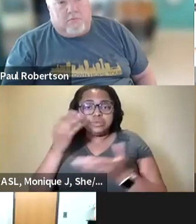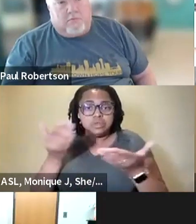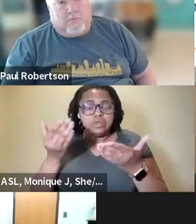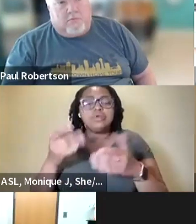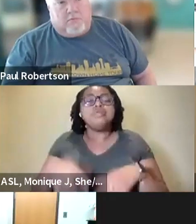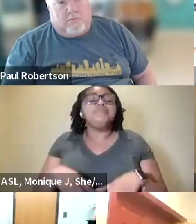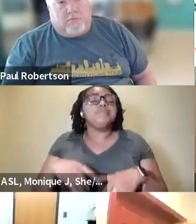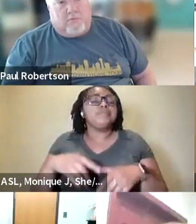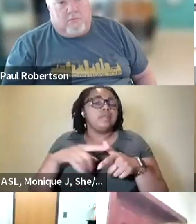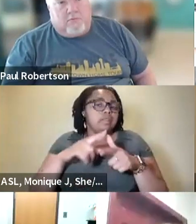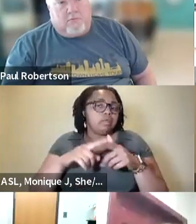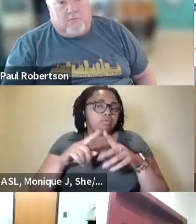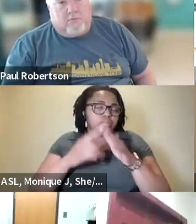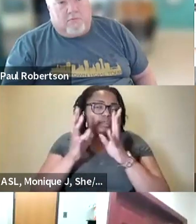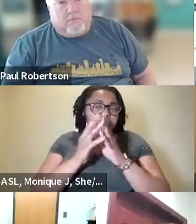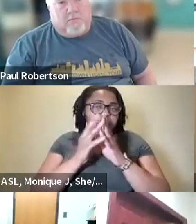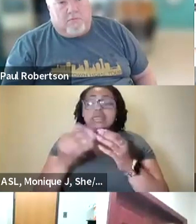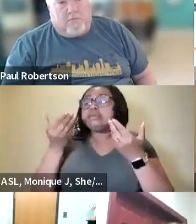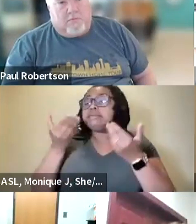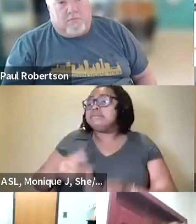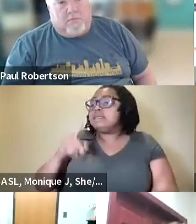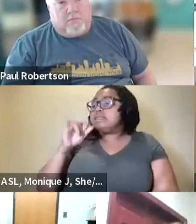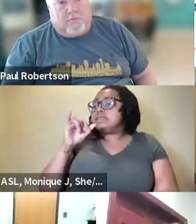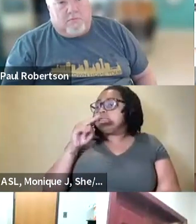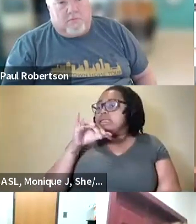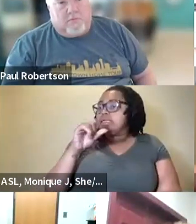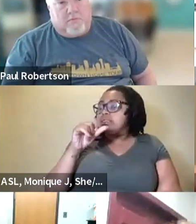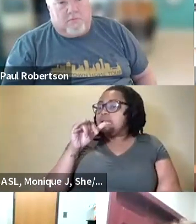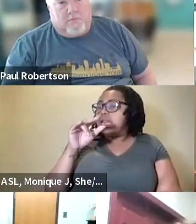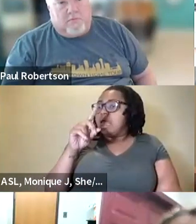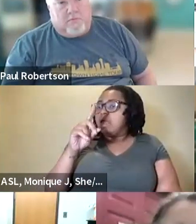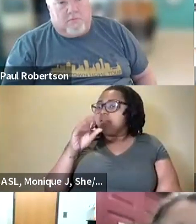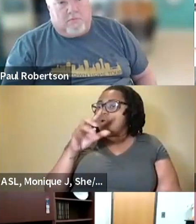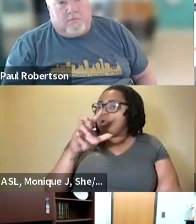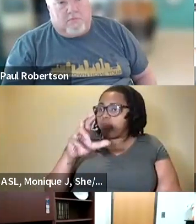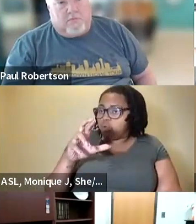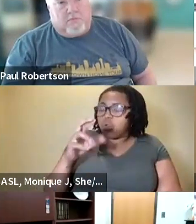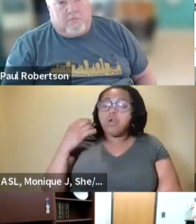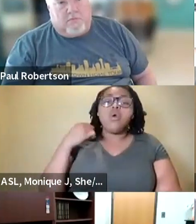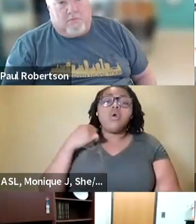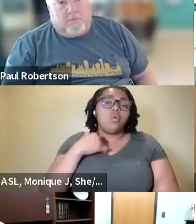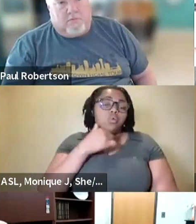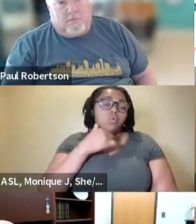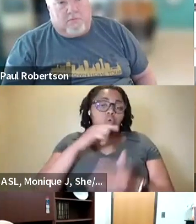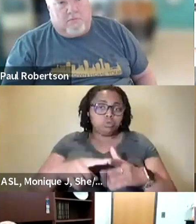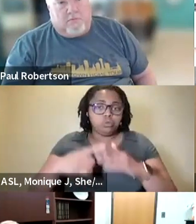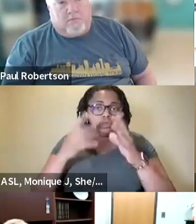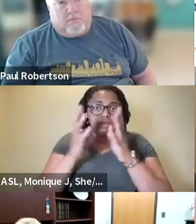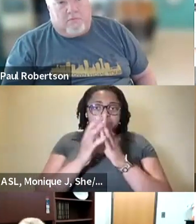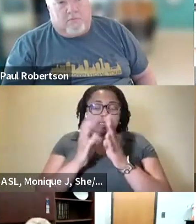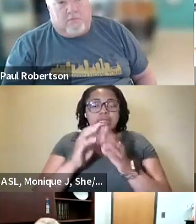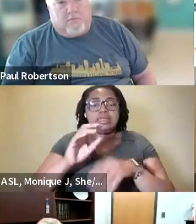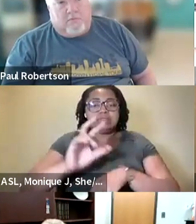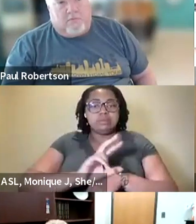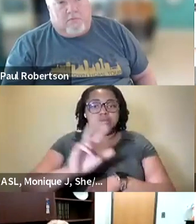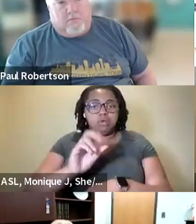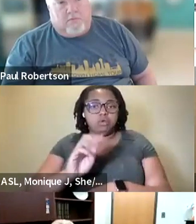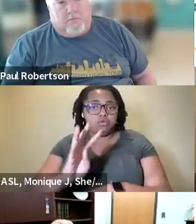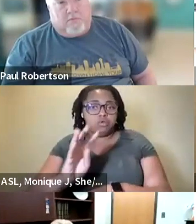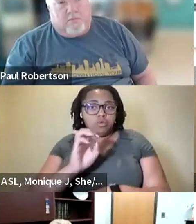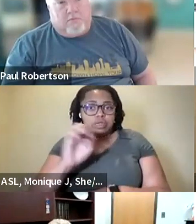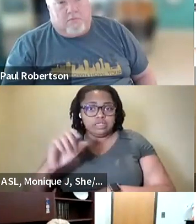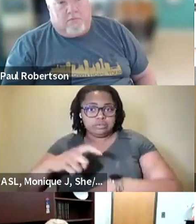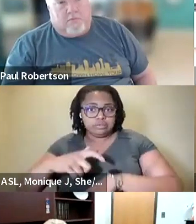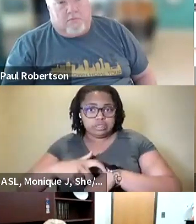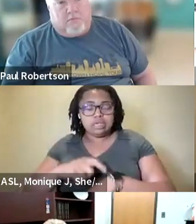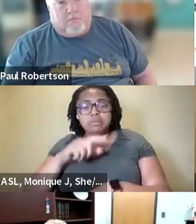call the meeting to order. It is 3:04 p.m. Eastern, and Zubak's going to take roll. Thank